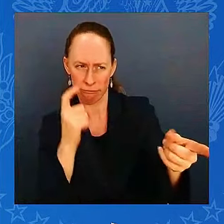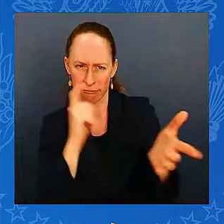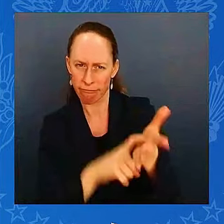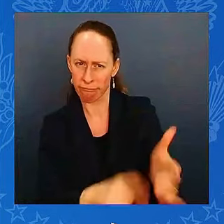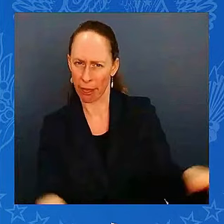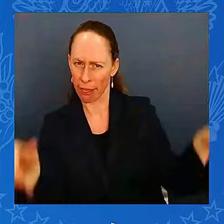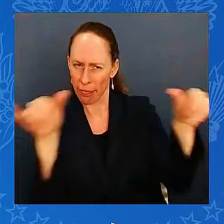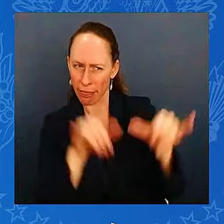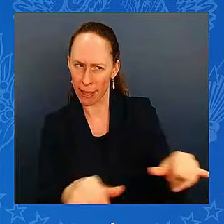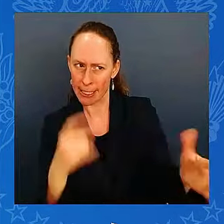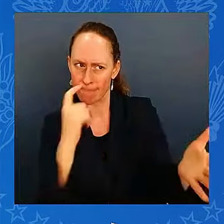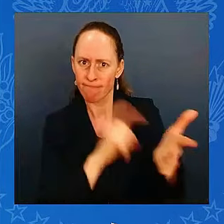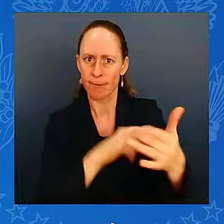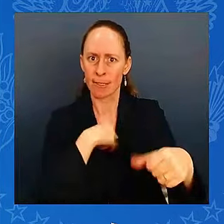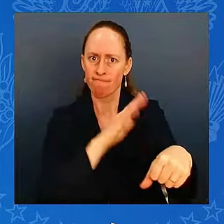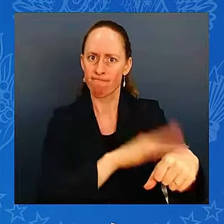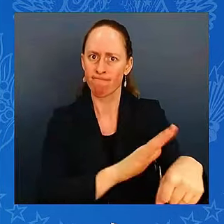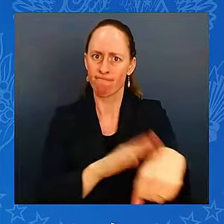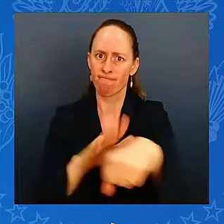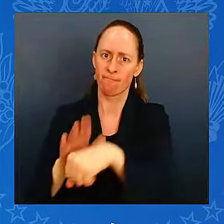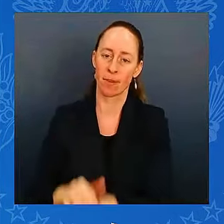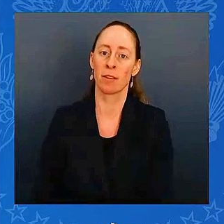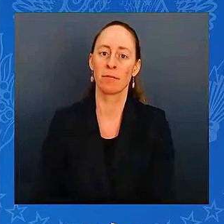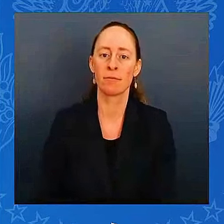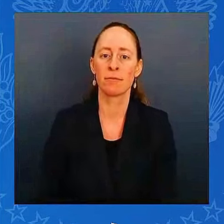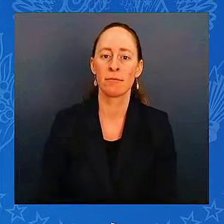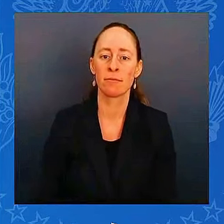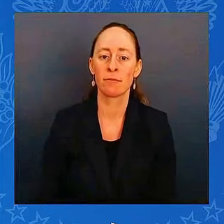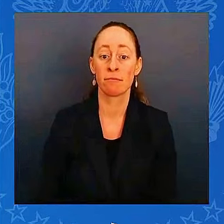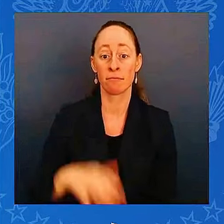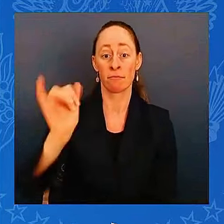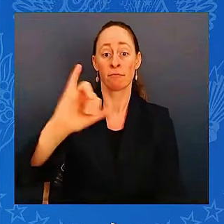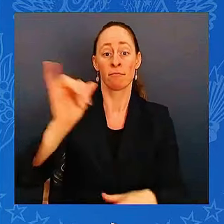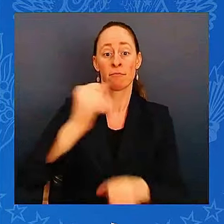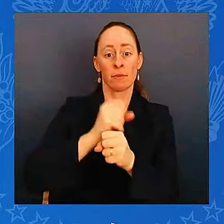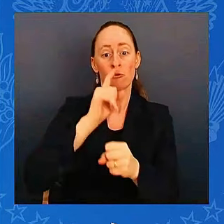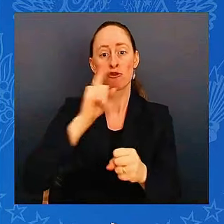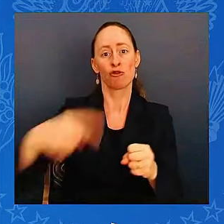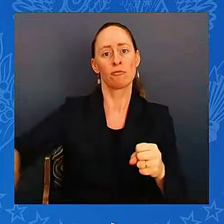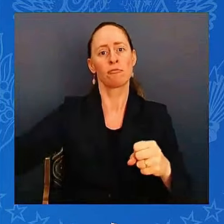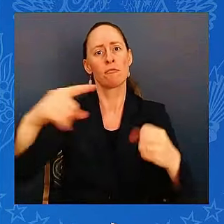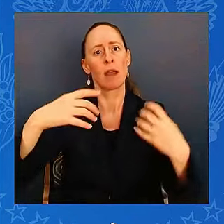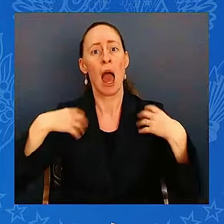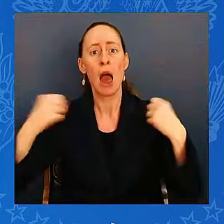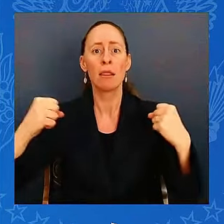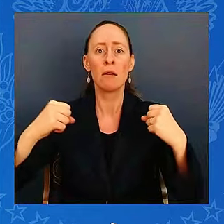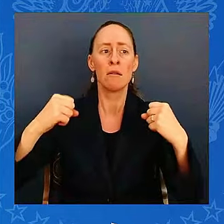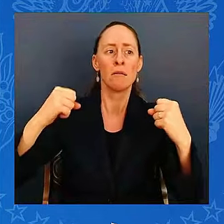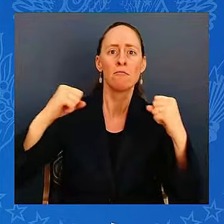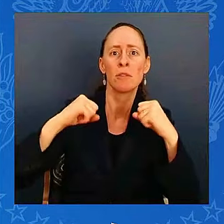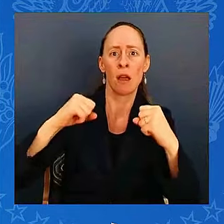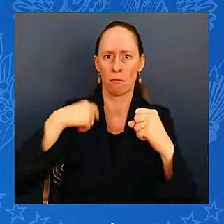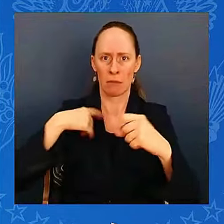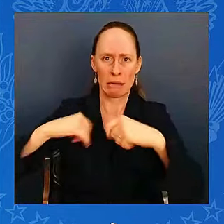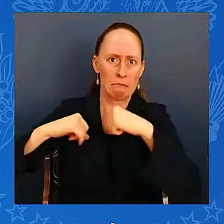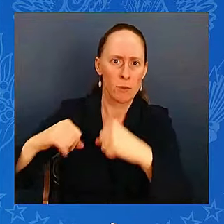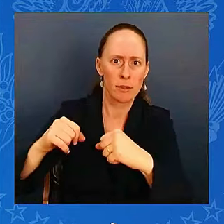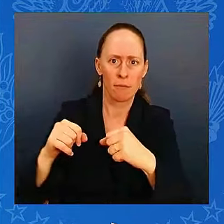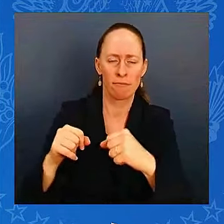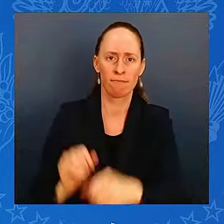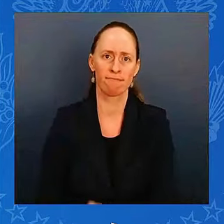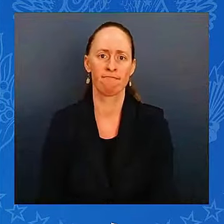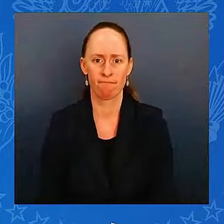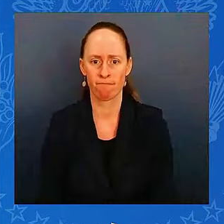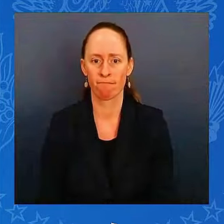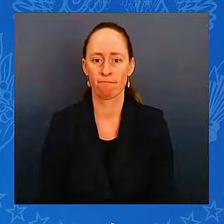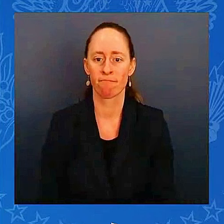structures in charge of activating any required measures. I'm also referring to the know-how and